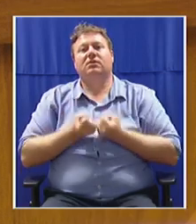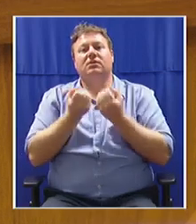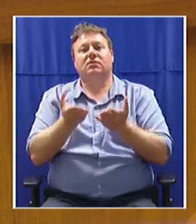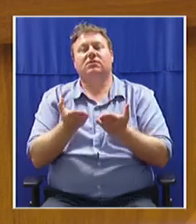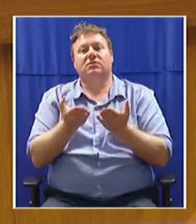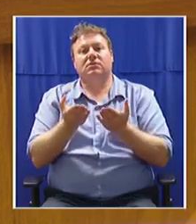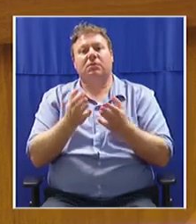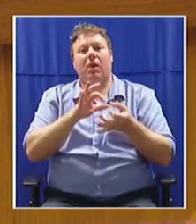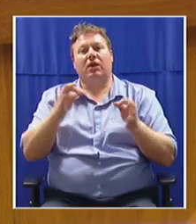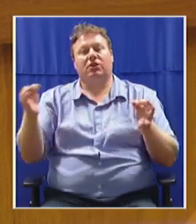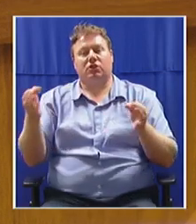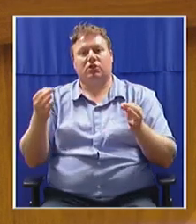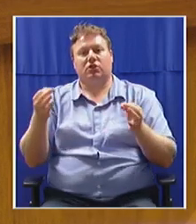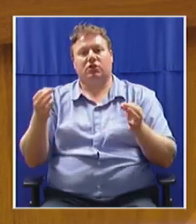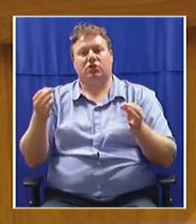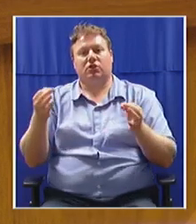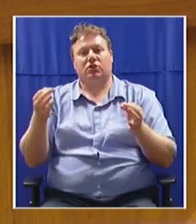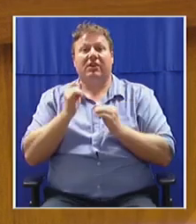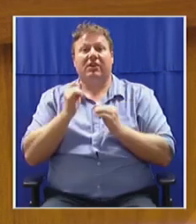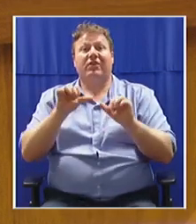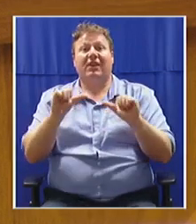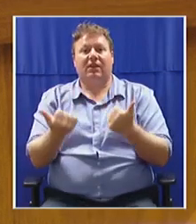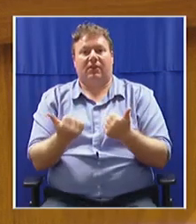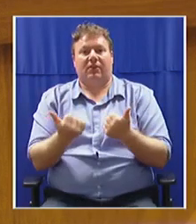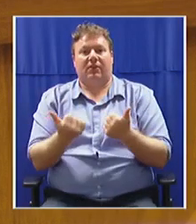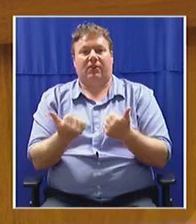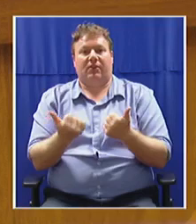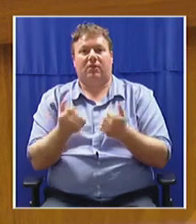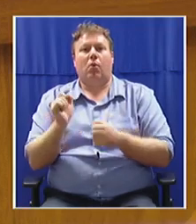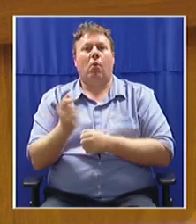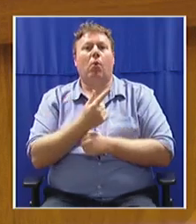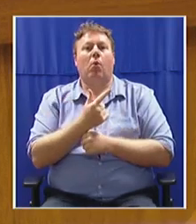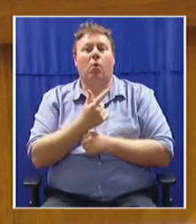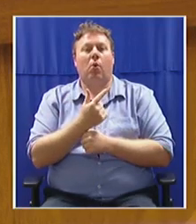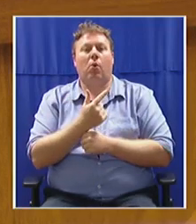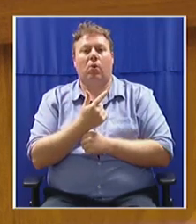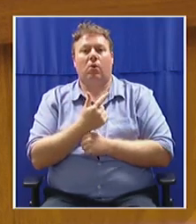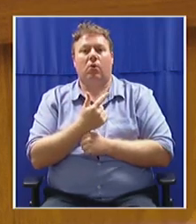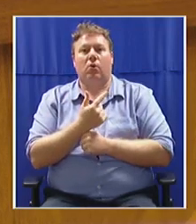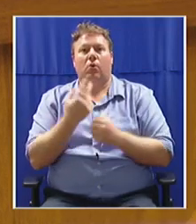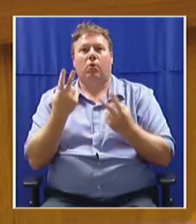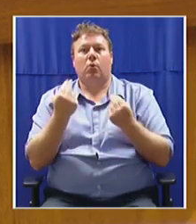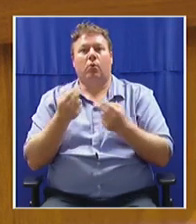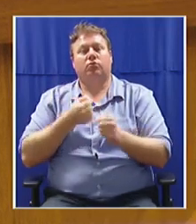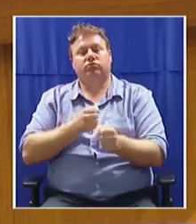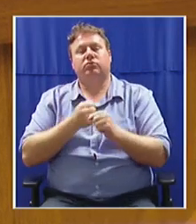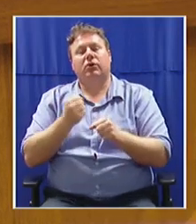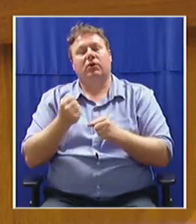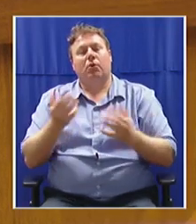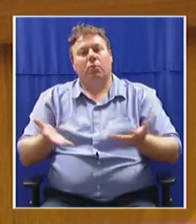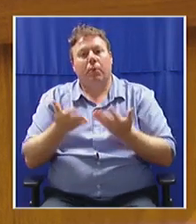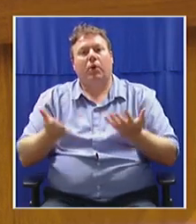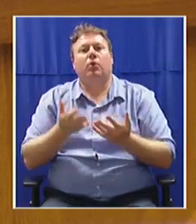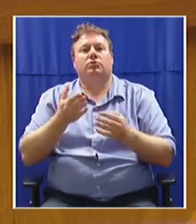If successfully implemented, all these initiatives will promote job creation and